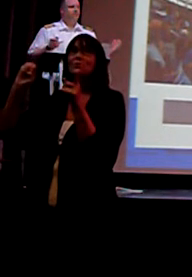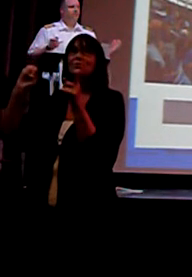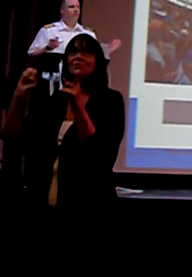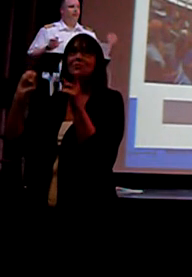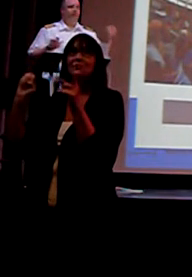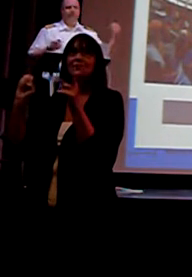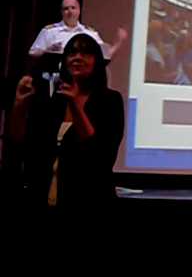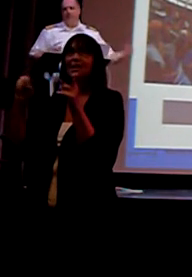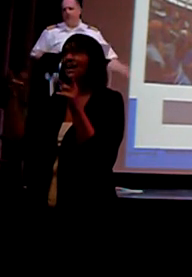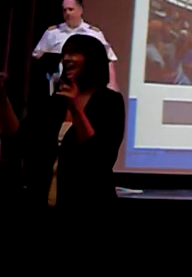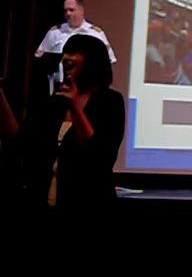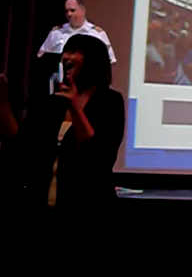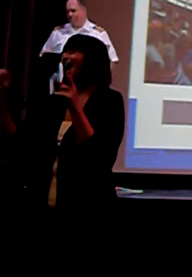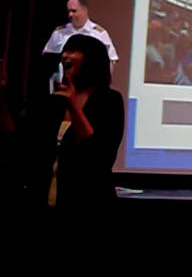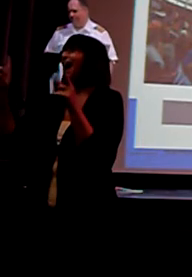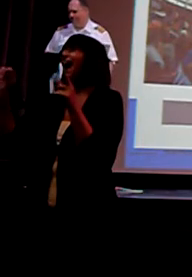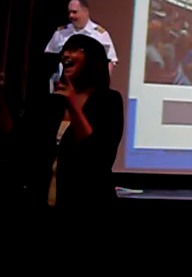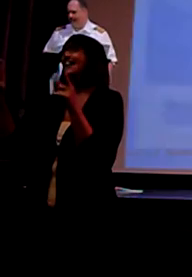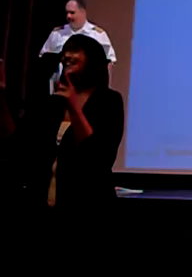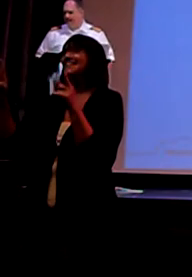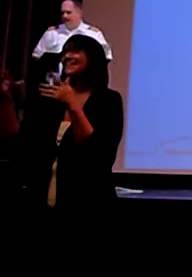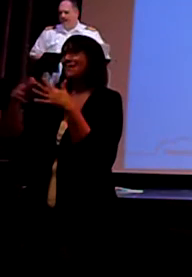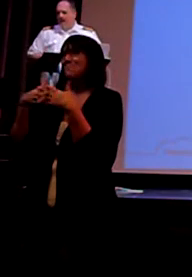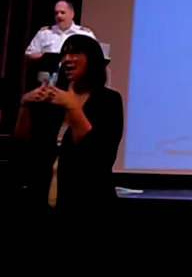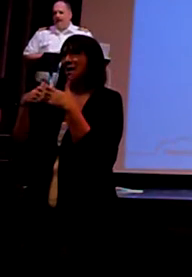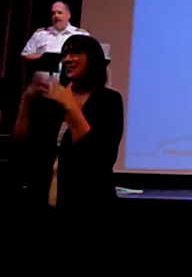Holland America.